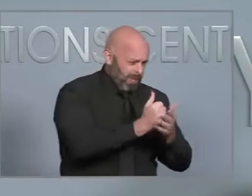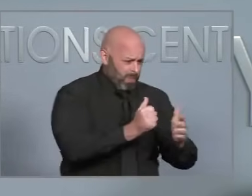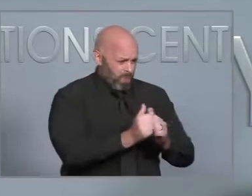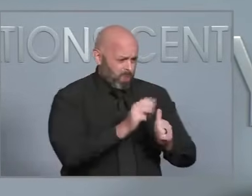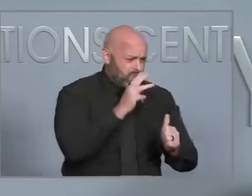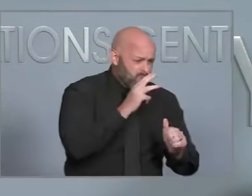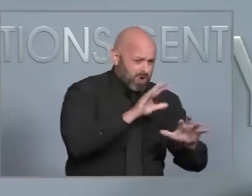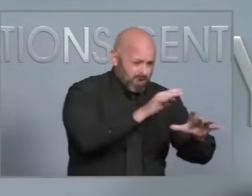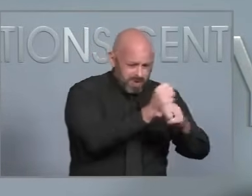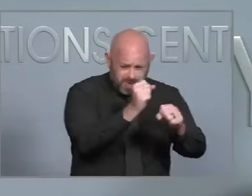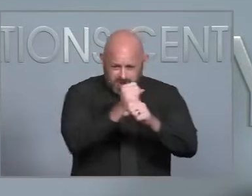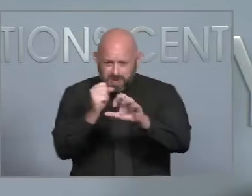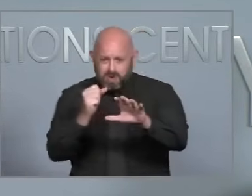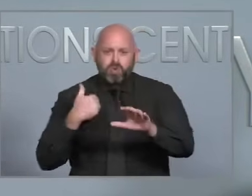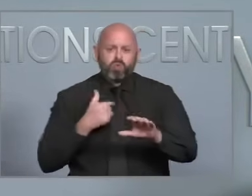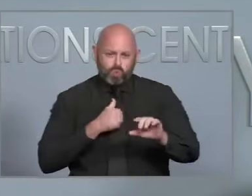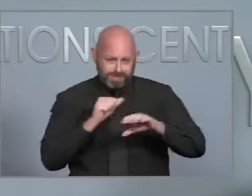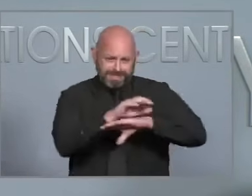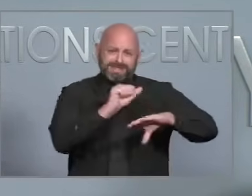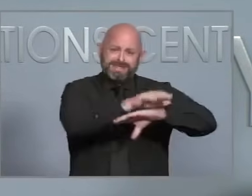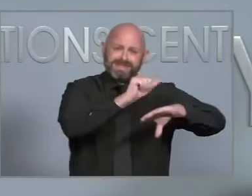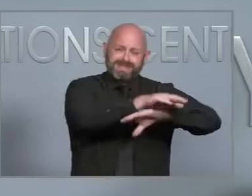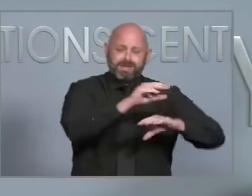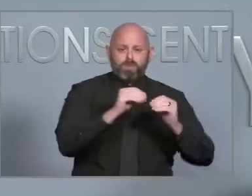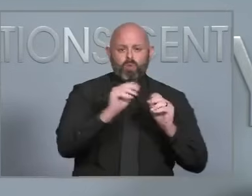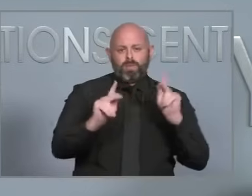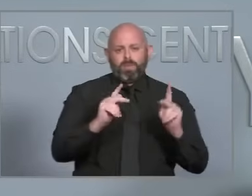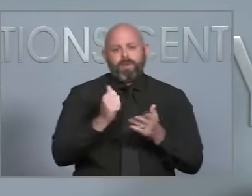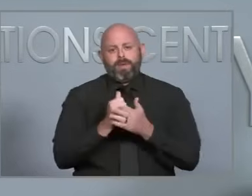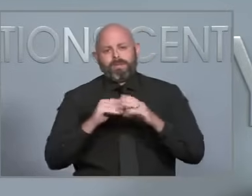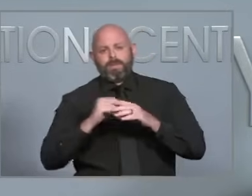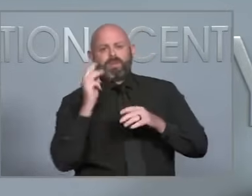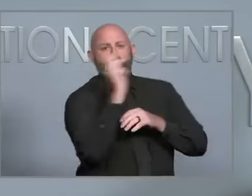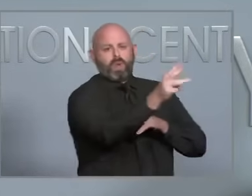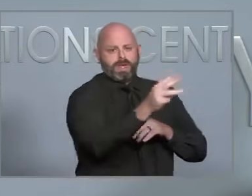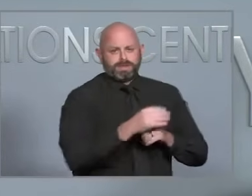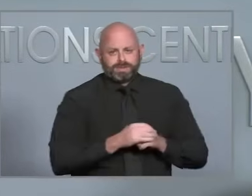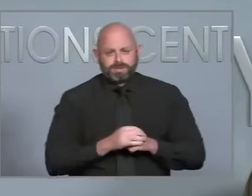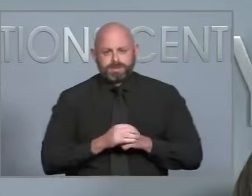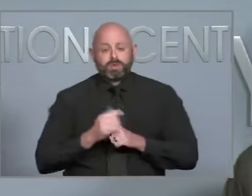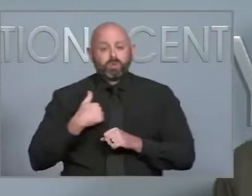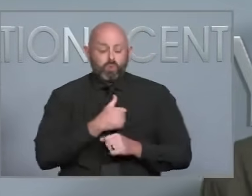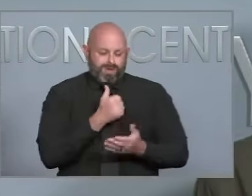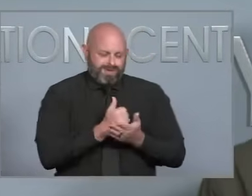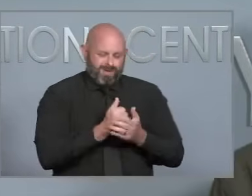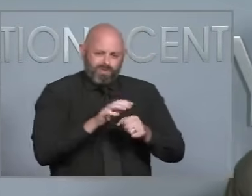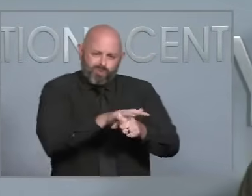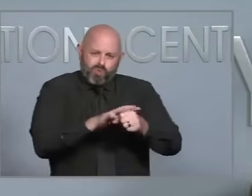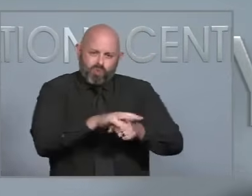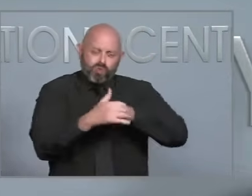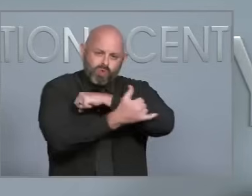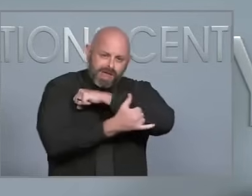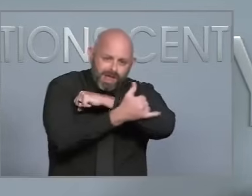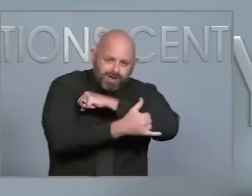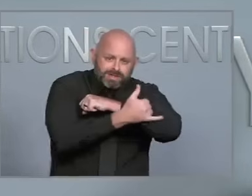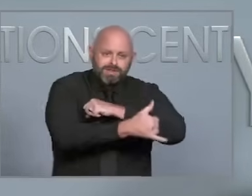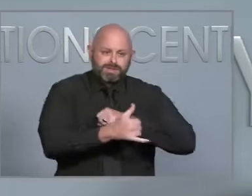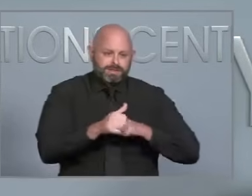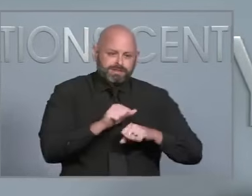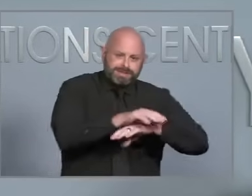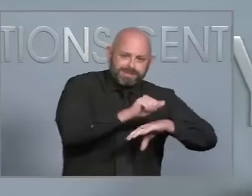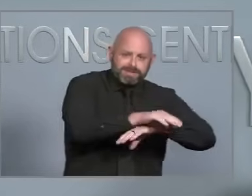to those numbers throughout the day today. The logistics branch has assisted counties and response partners with deployment of